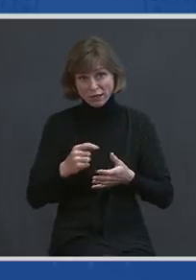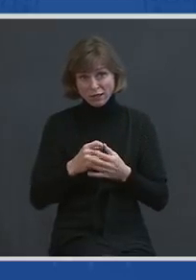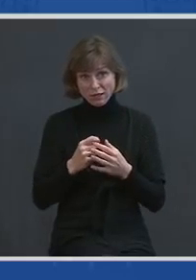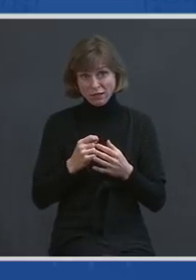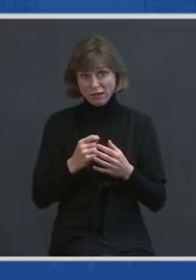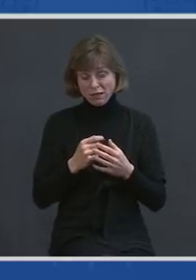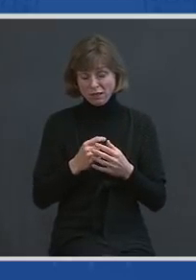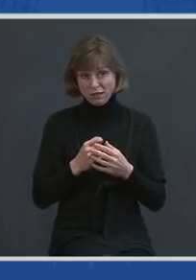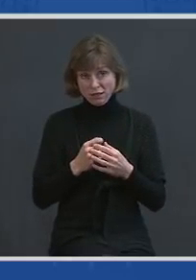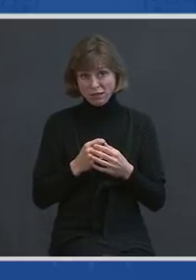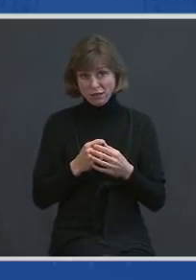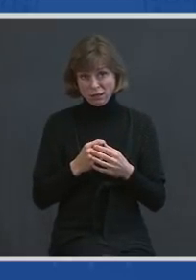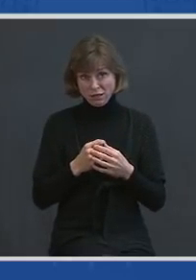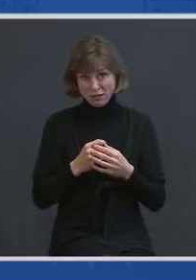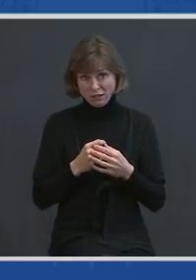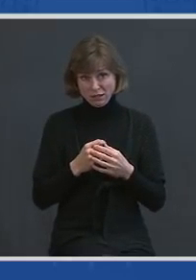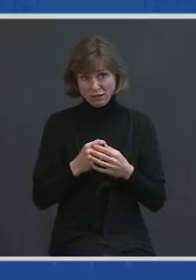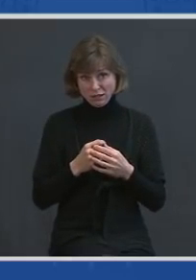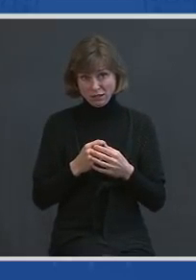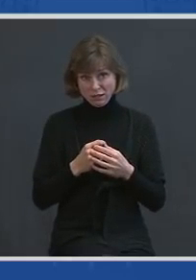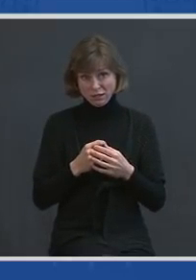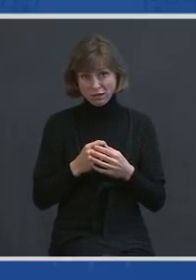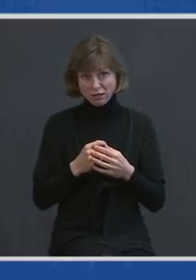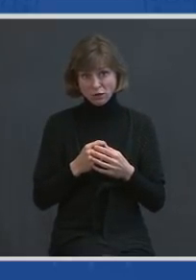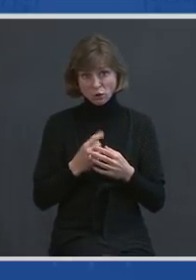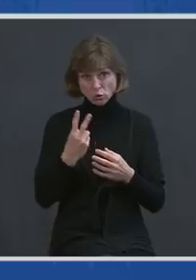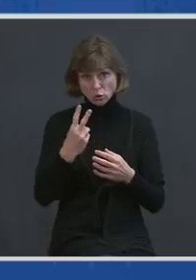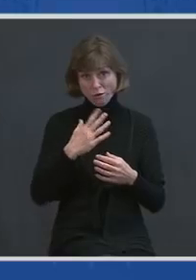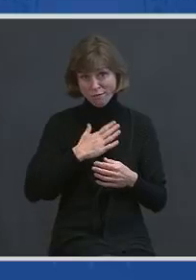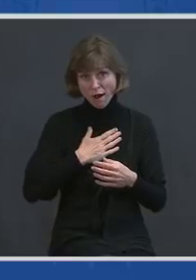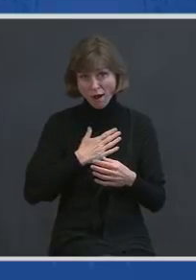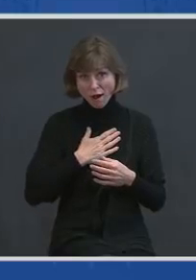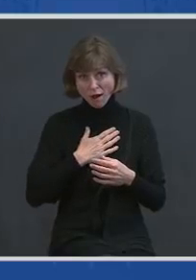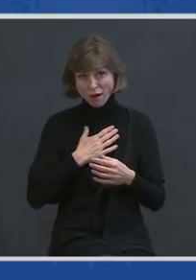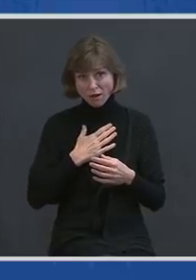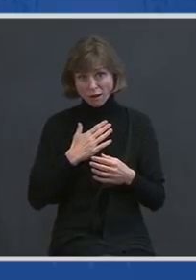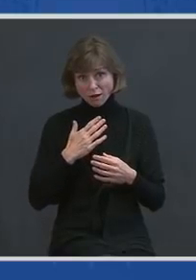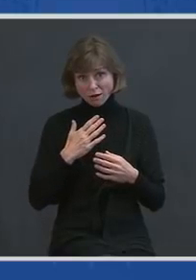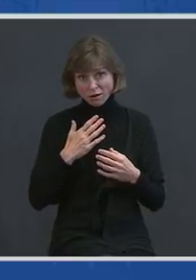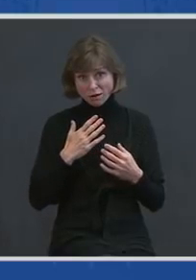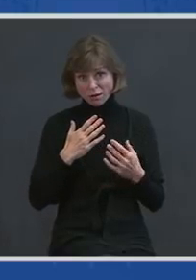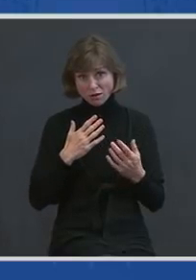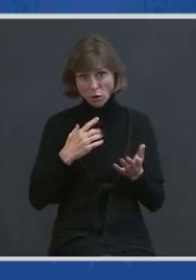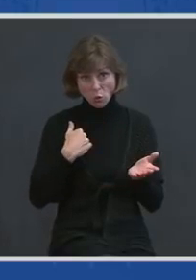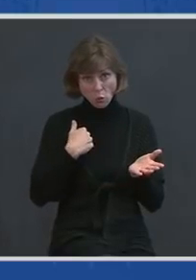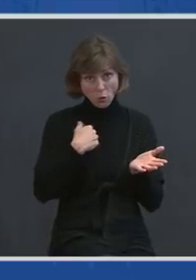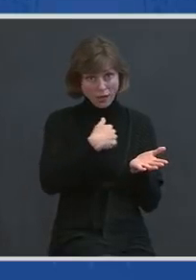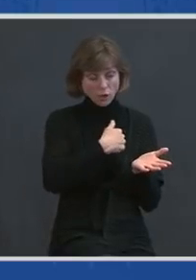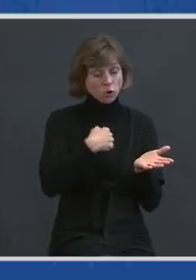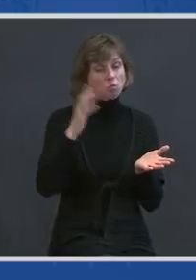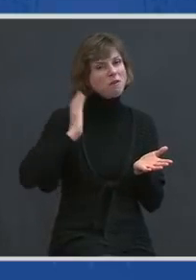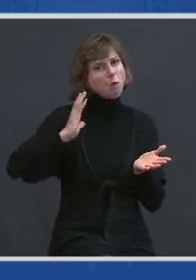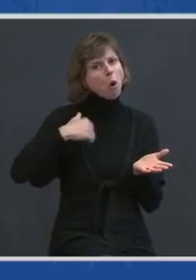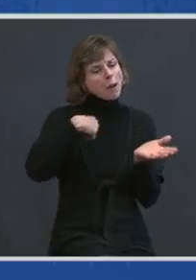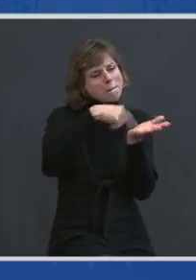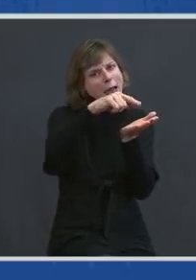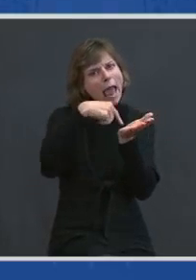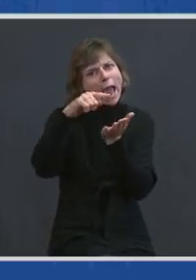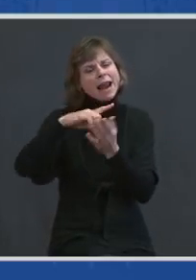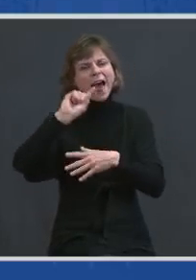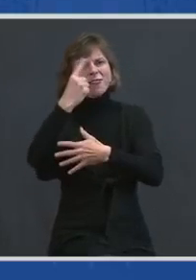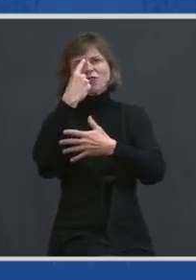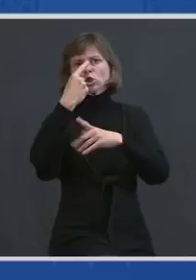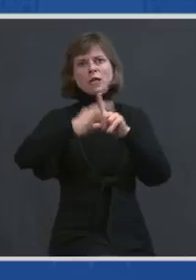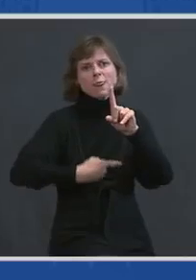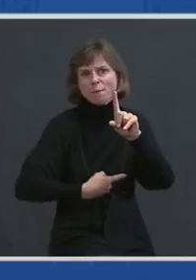stated to a colleague of mine, we had a time where we paid our bills on the first of the month, and now we're